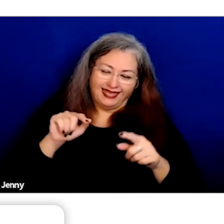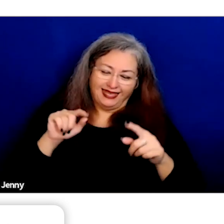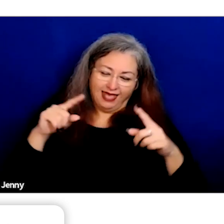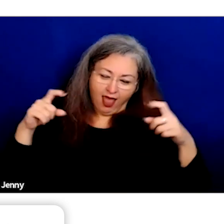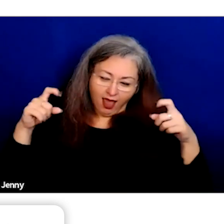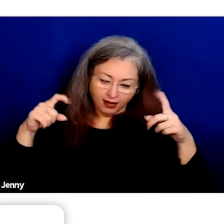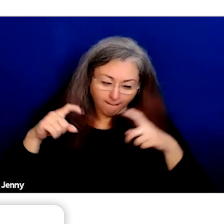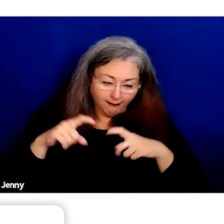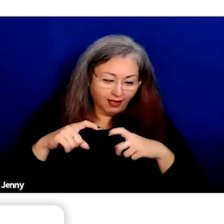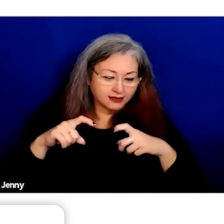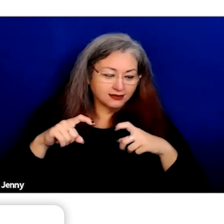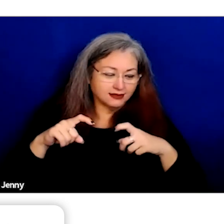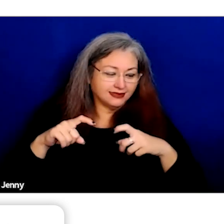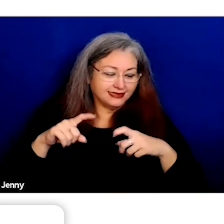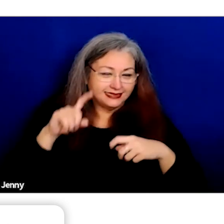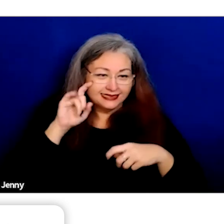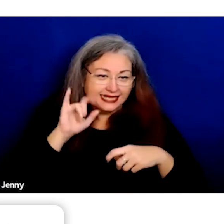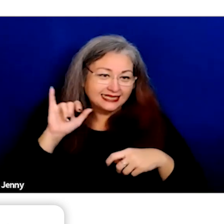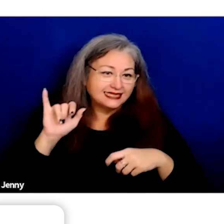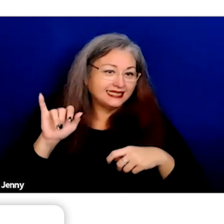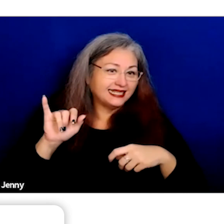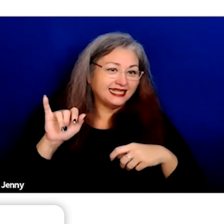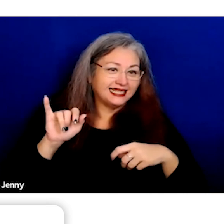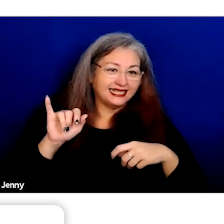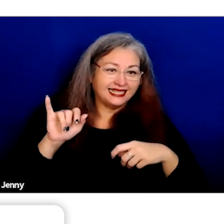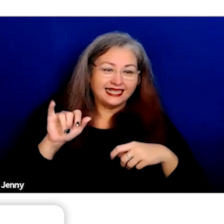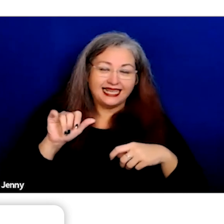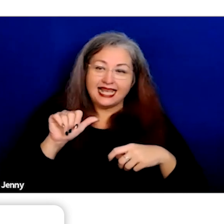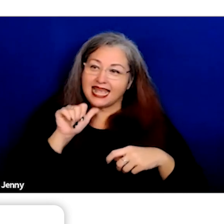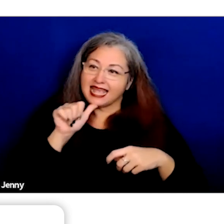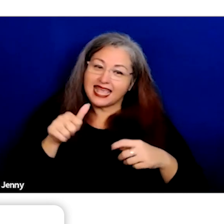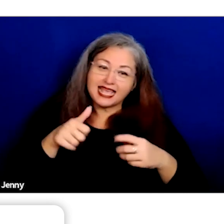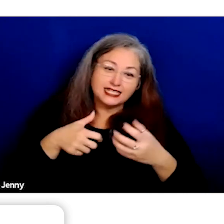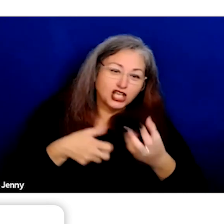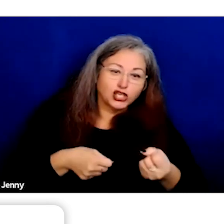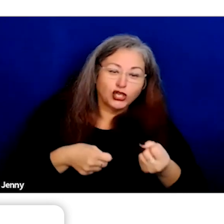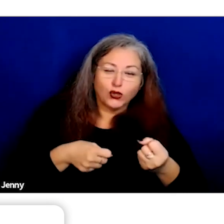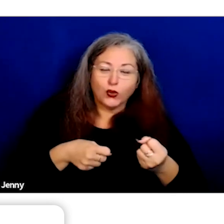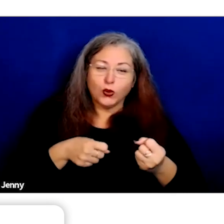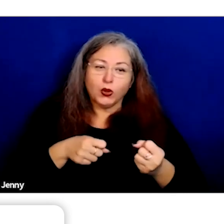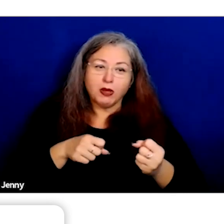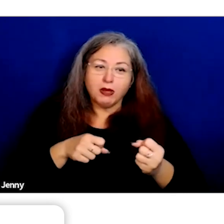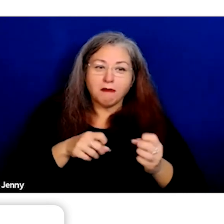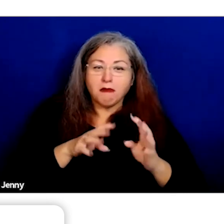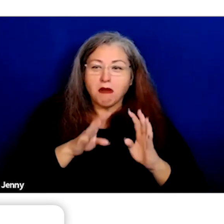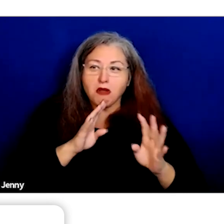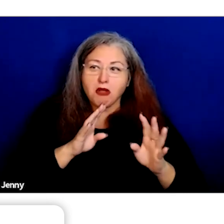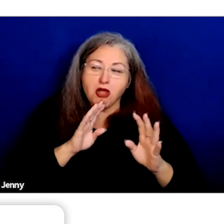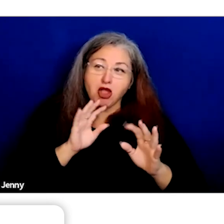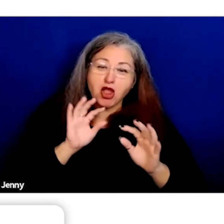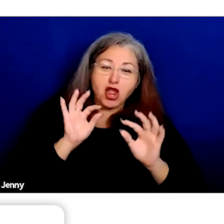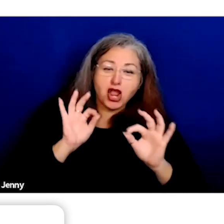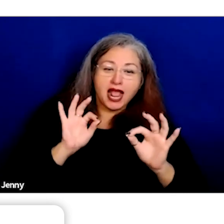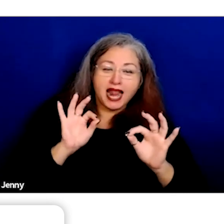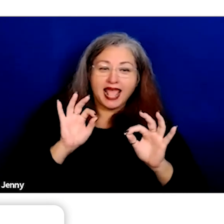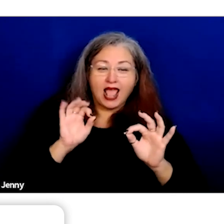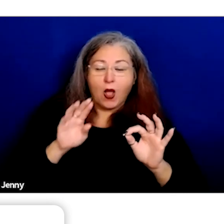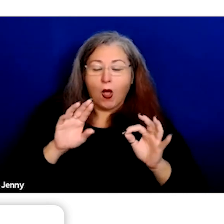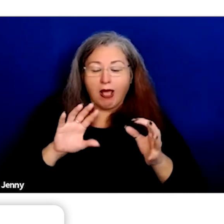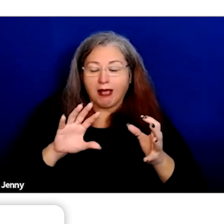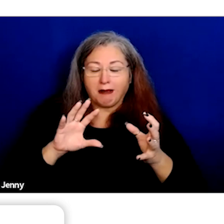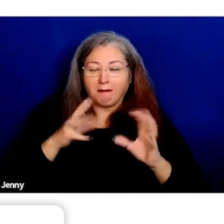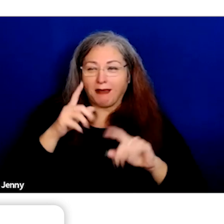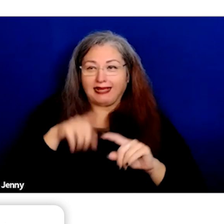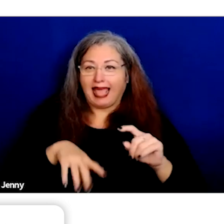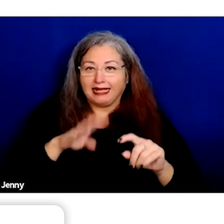complex, sexy, insecure, articulate, sometimes can't find a word, mashup time all the time kind of